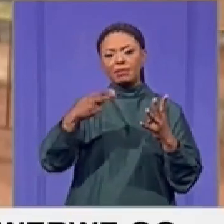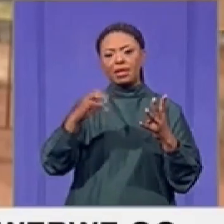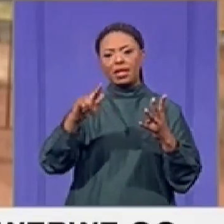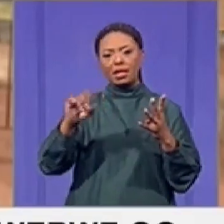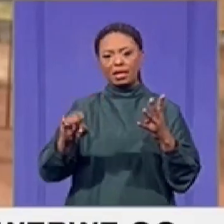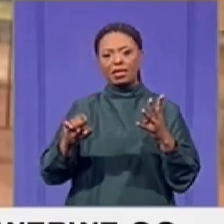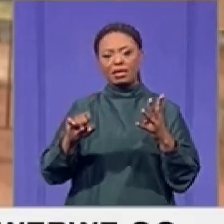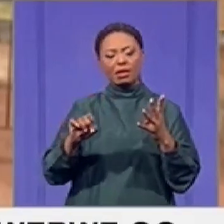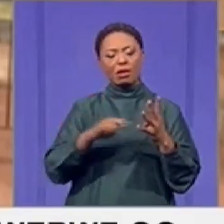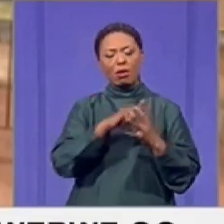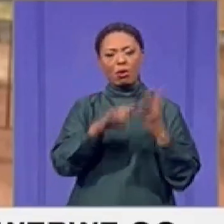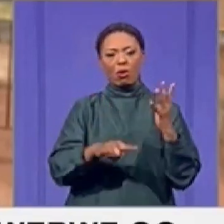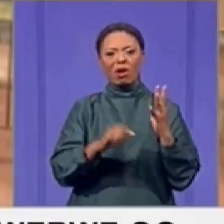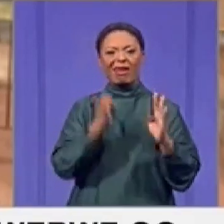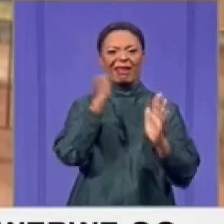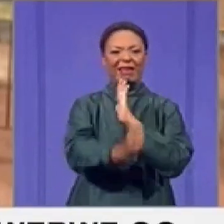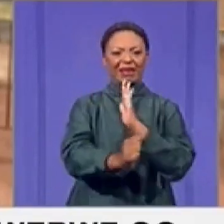bolailwe.